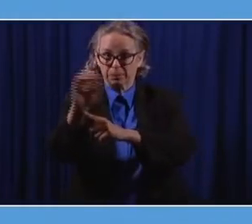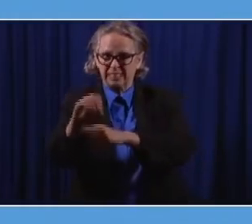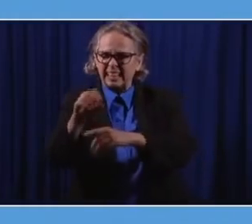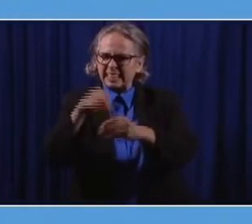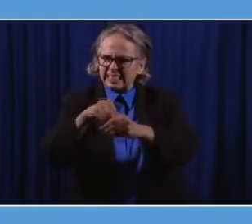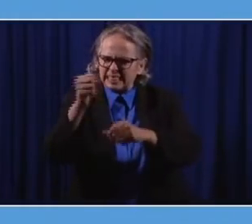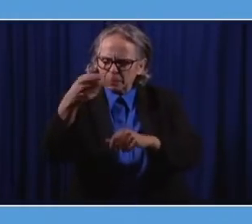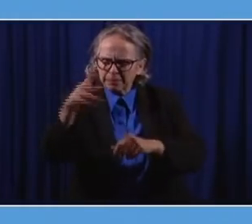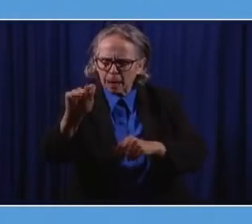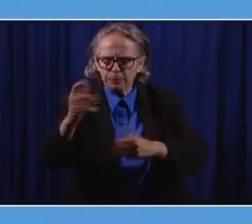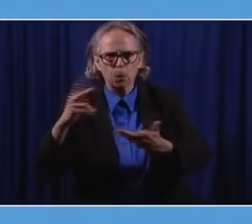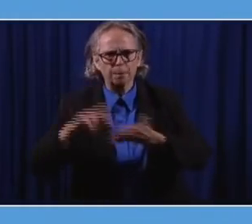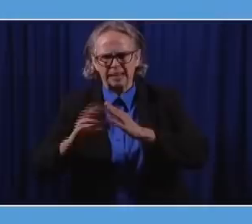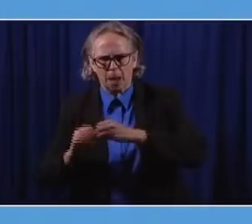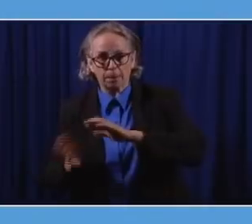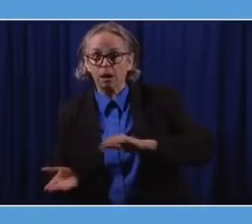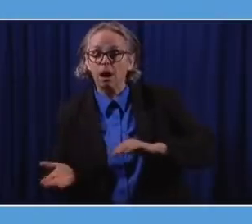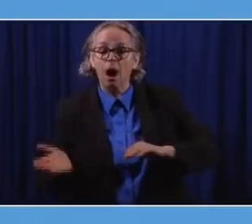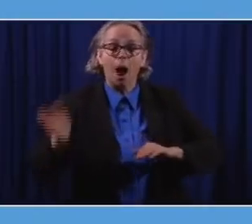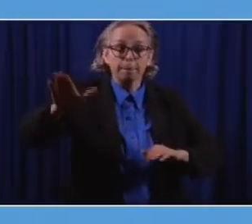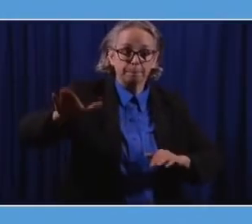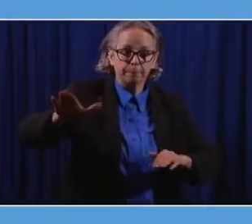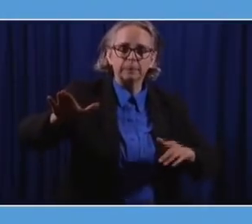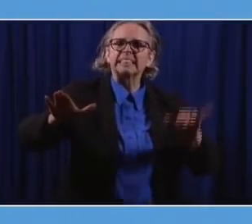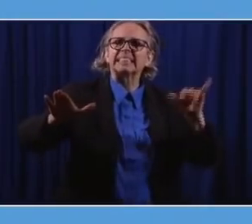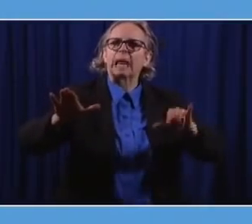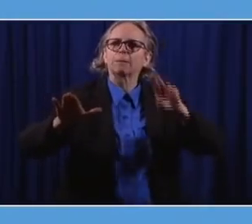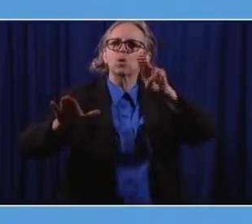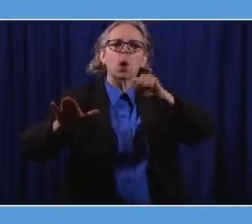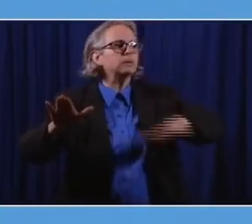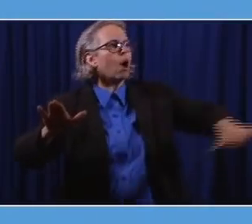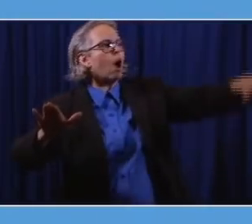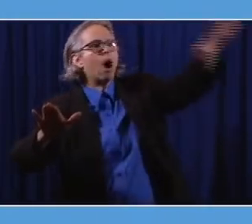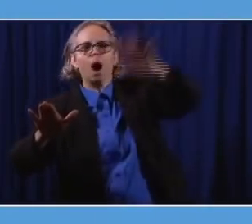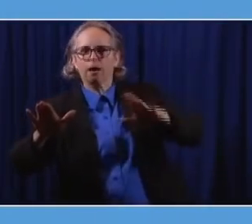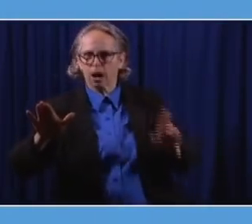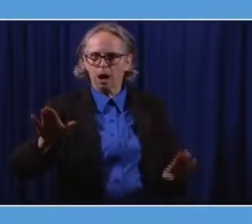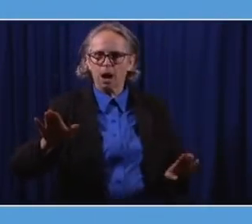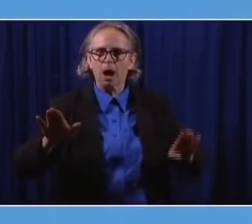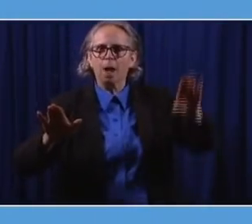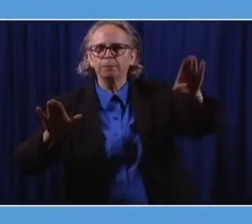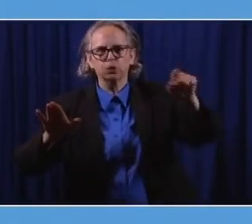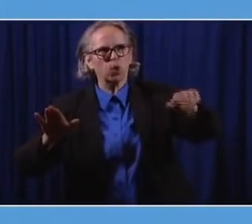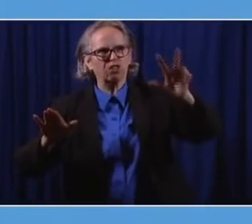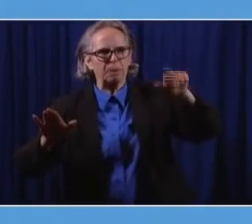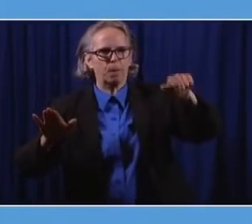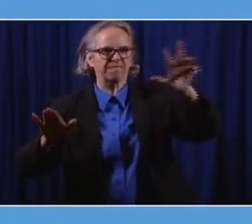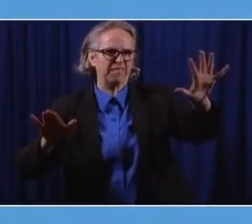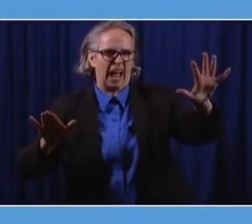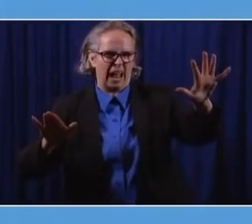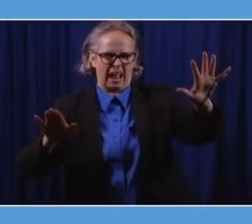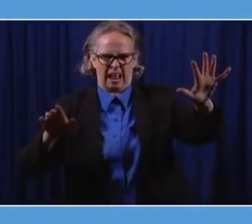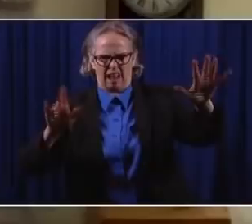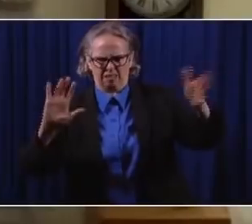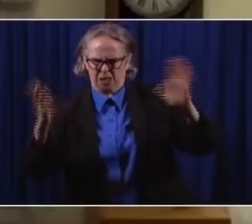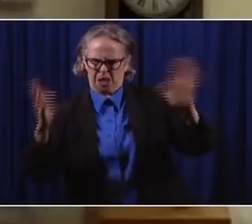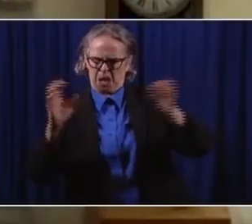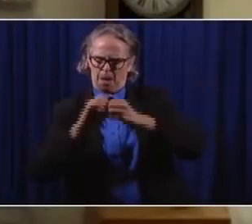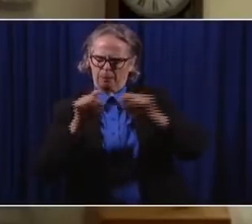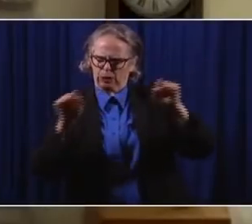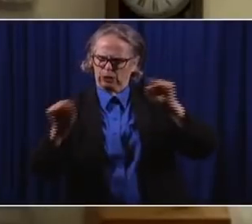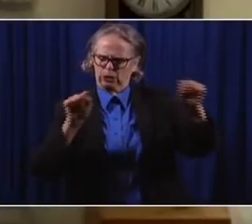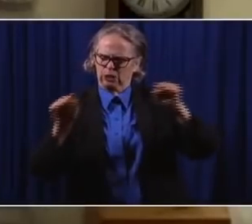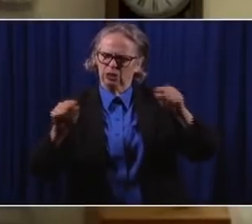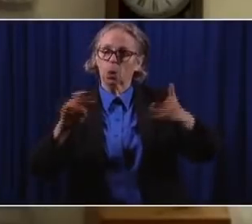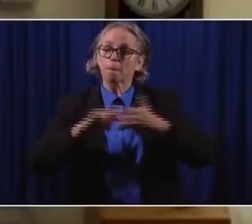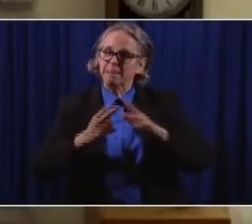with the national trend, where the U.S. rate is currently at 3.5. Just some interesting data to take a look